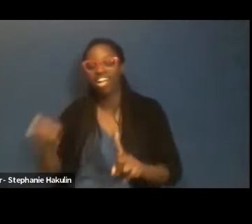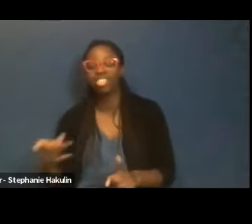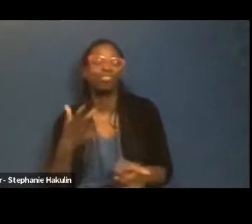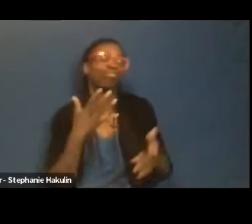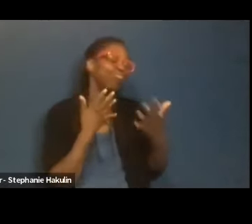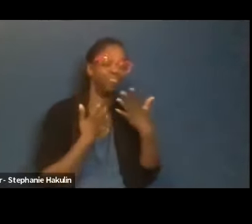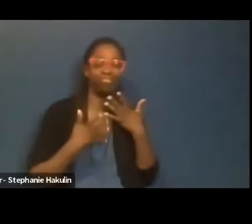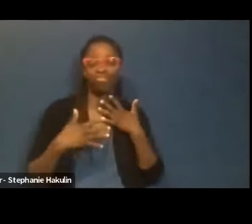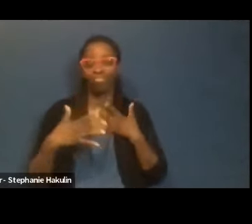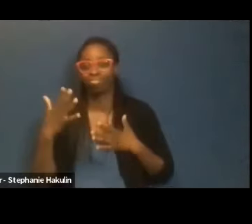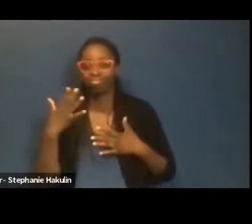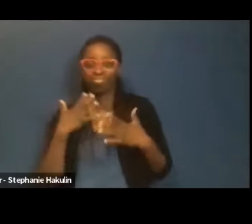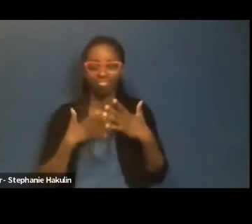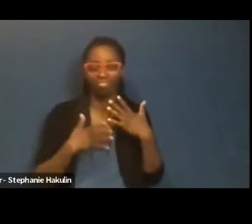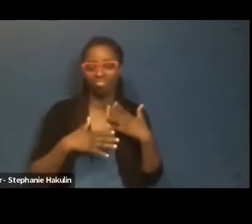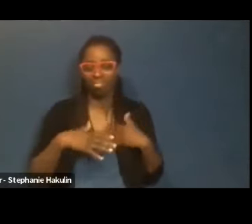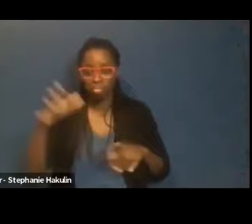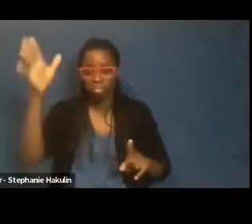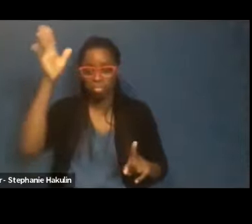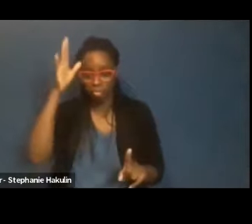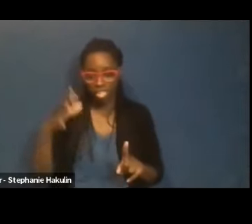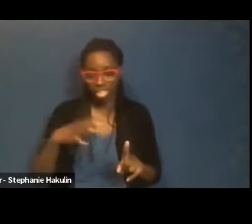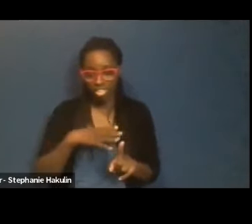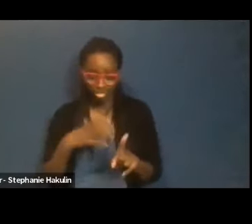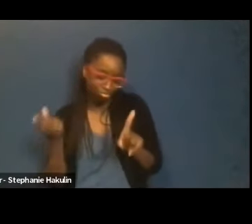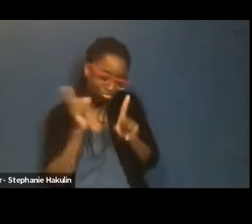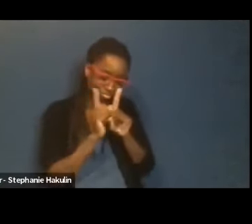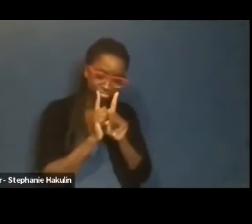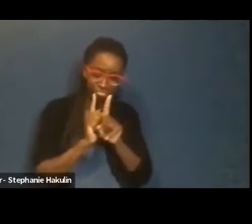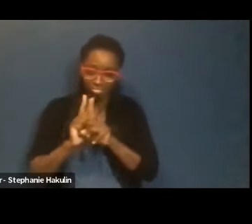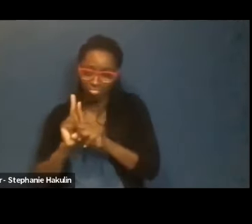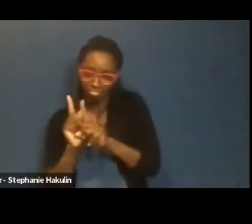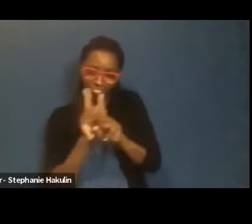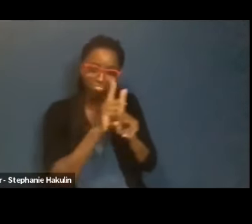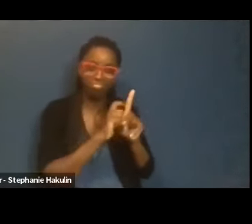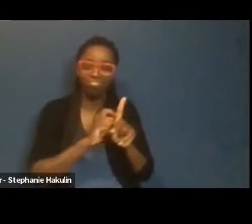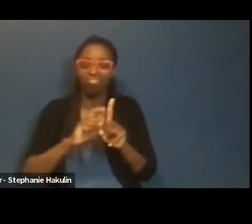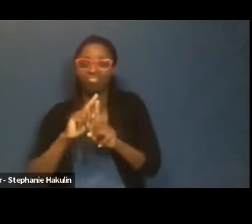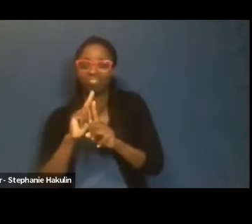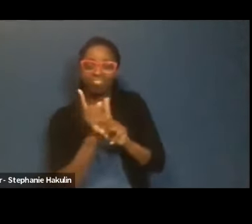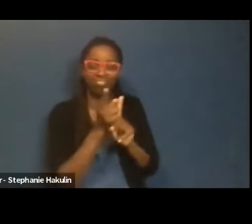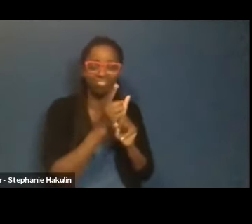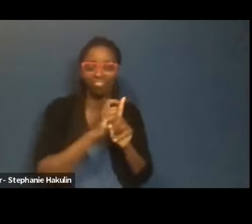behind me, me have to move kind dusty. I'm looking for a better.